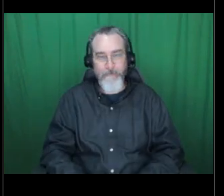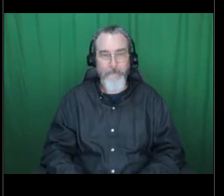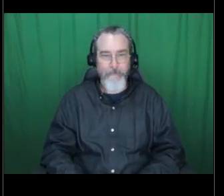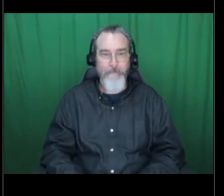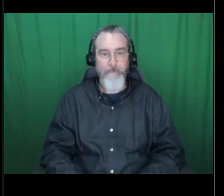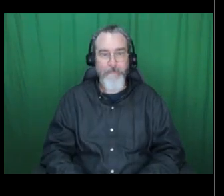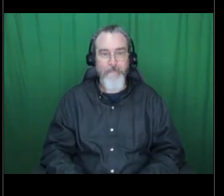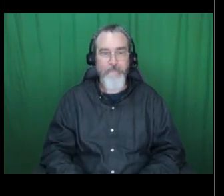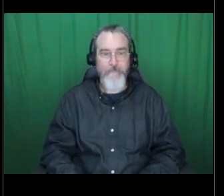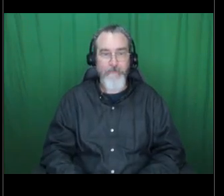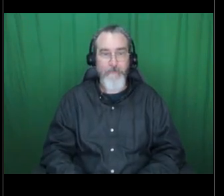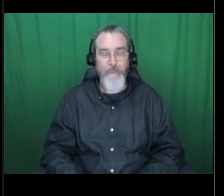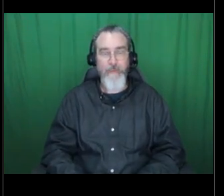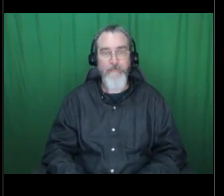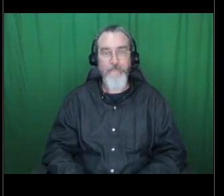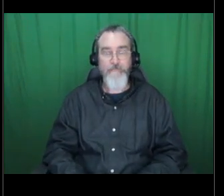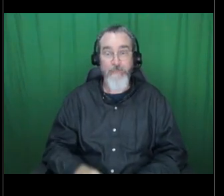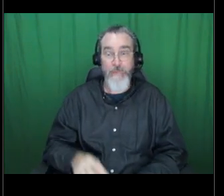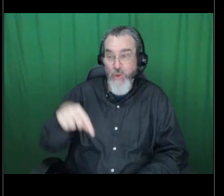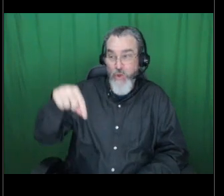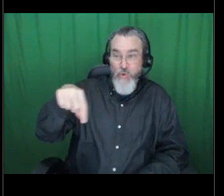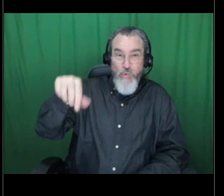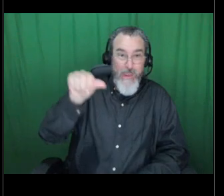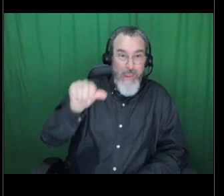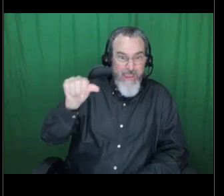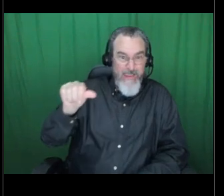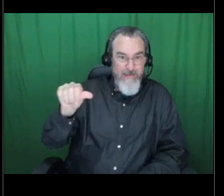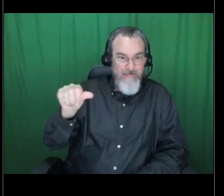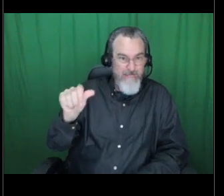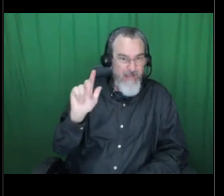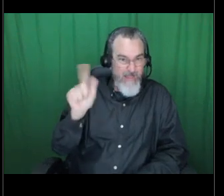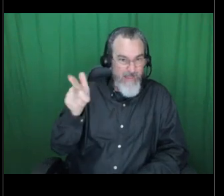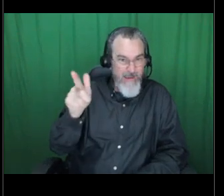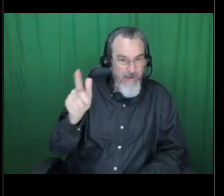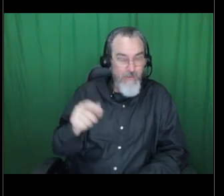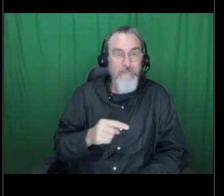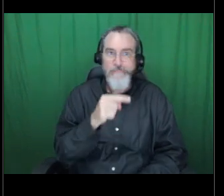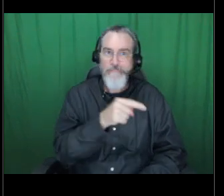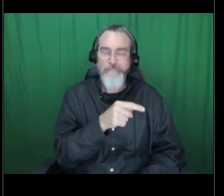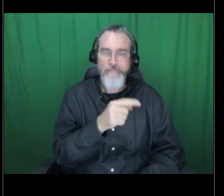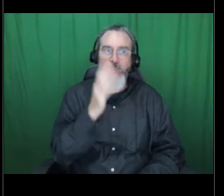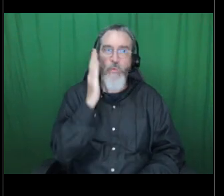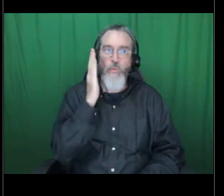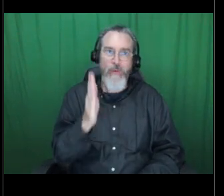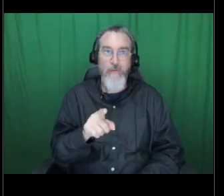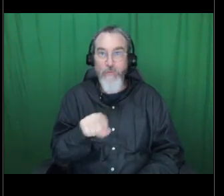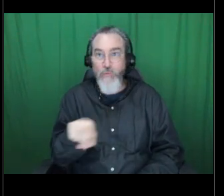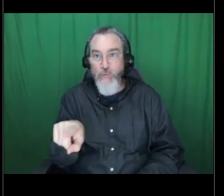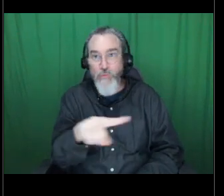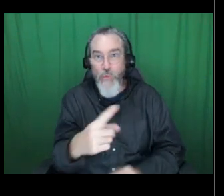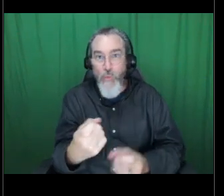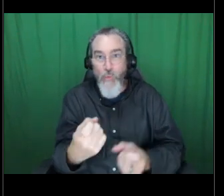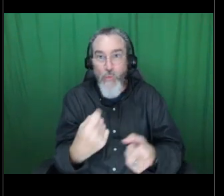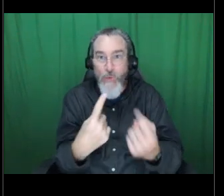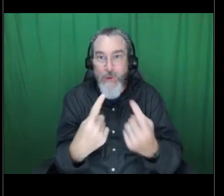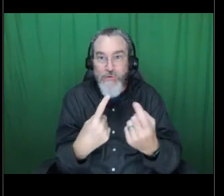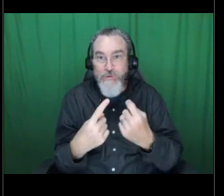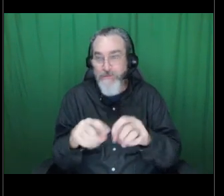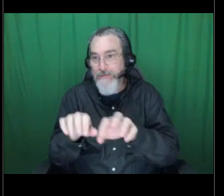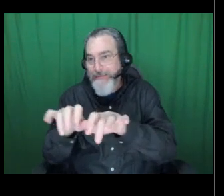During the live Q&A session, Mr. Contreras will answer your questions, which you can type in